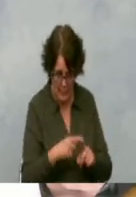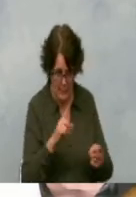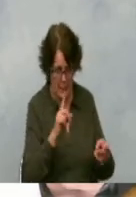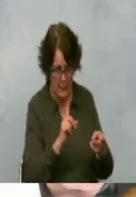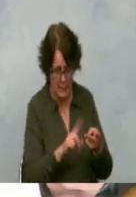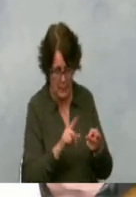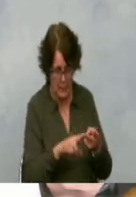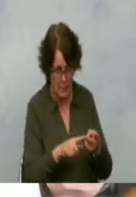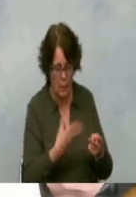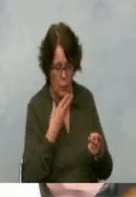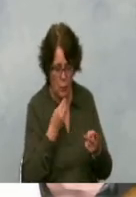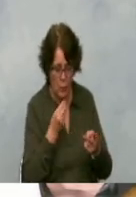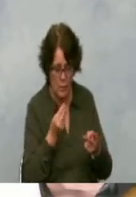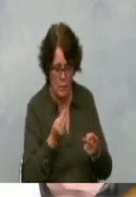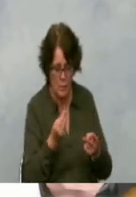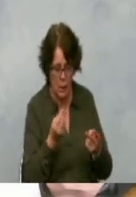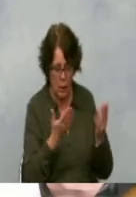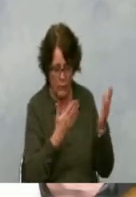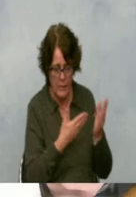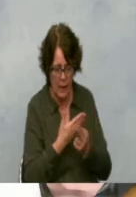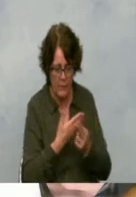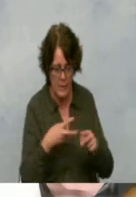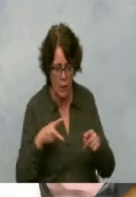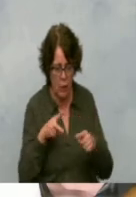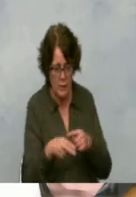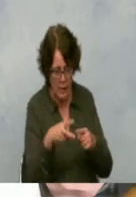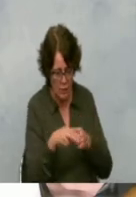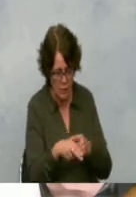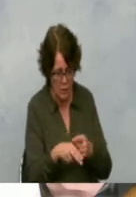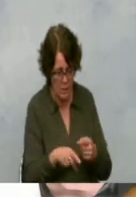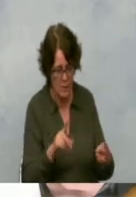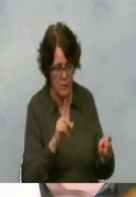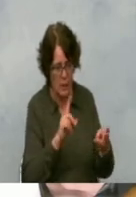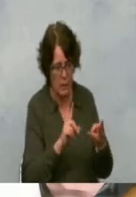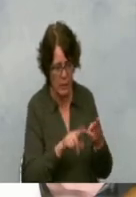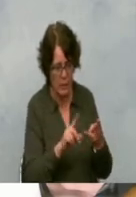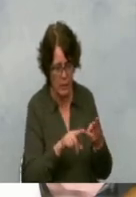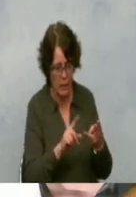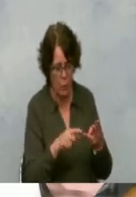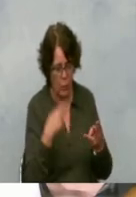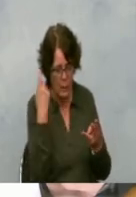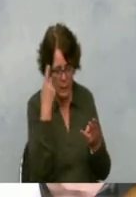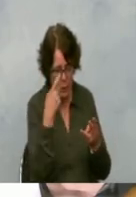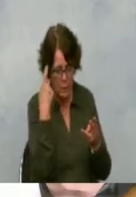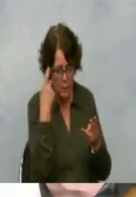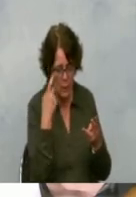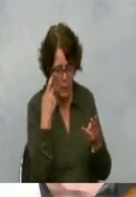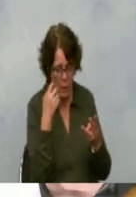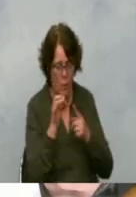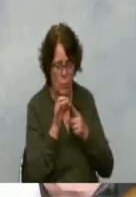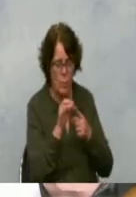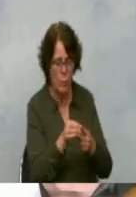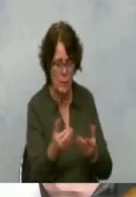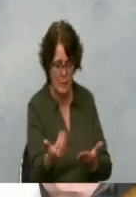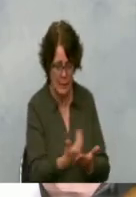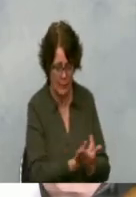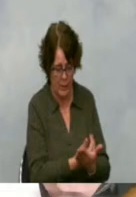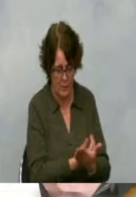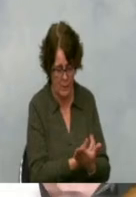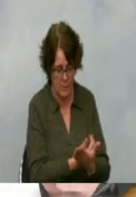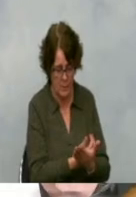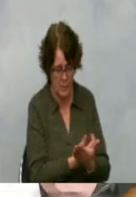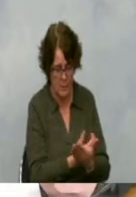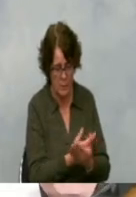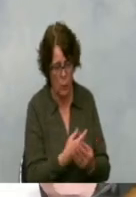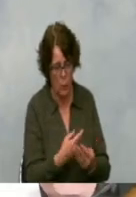is the use of service concessions. And the third one is the consideration of proposed savings. So the remainder of